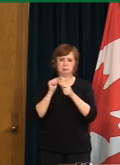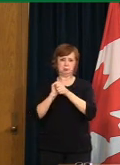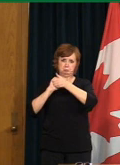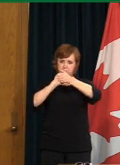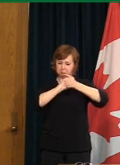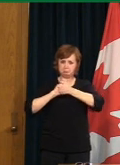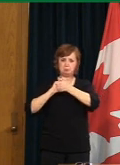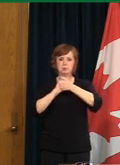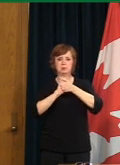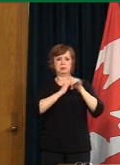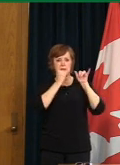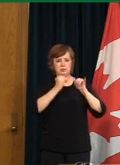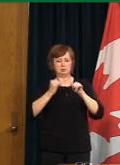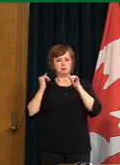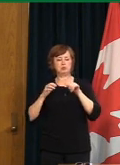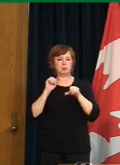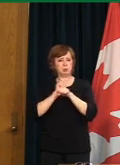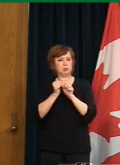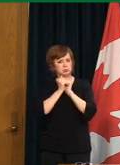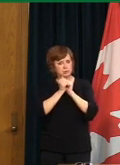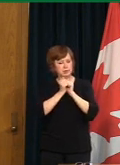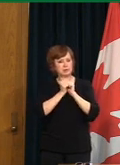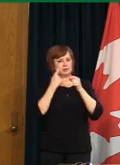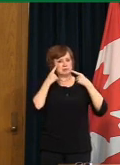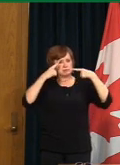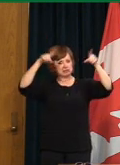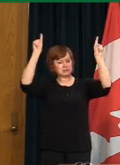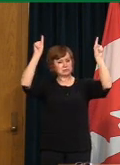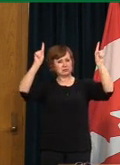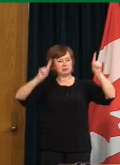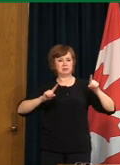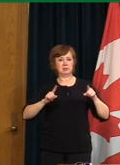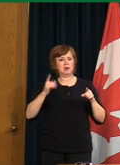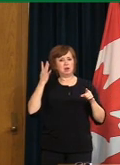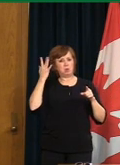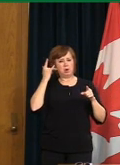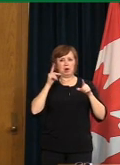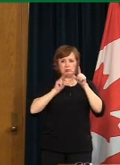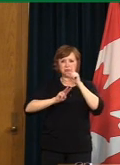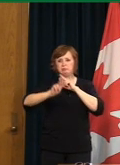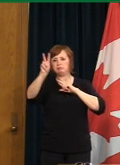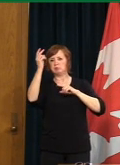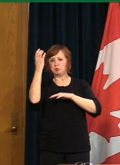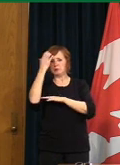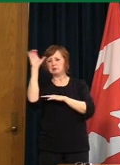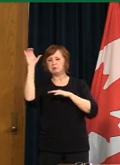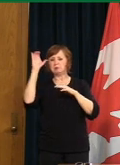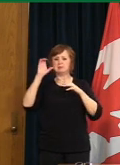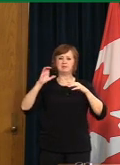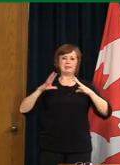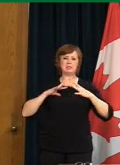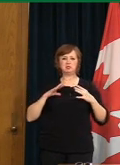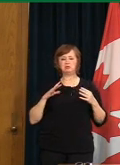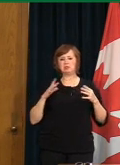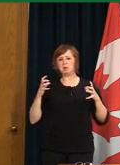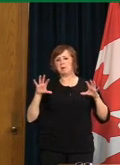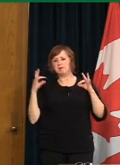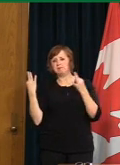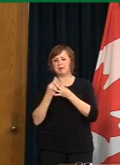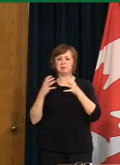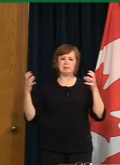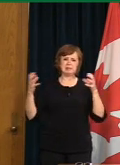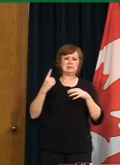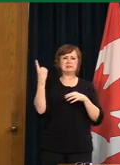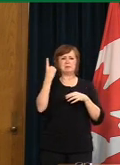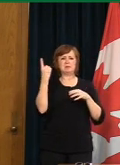and ensure that we can, head into the Christmas season, into the holiday season with, some semblance of an ability to hopefully be